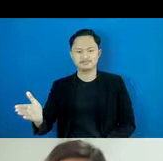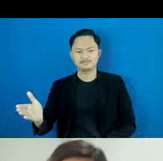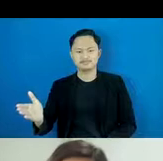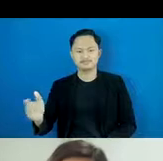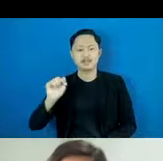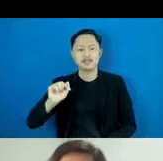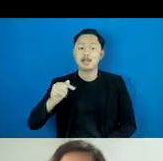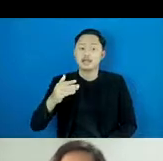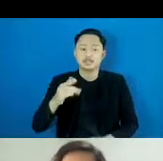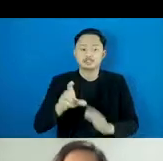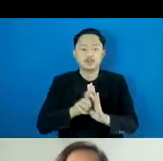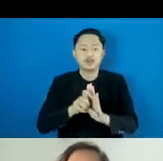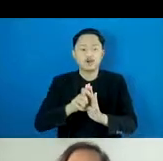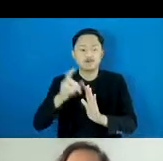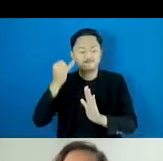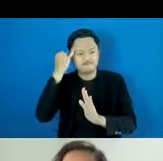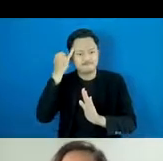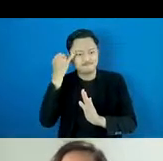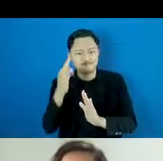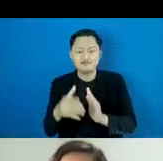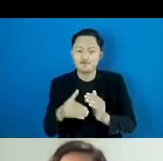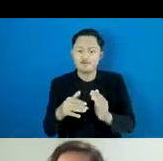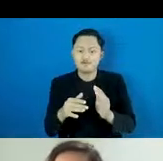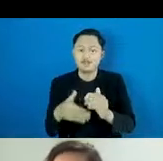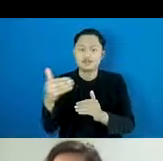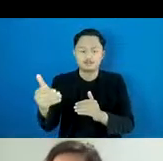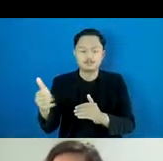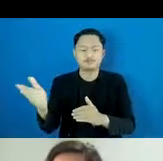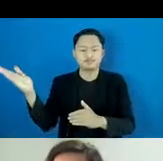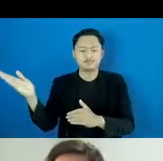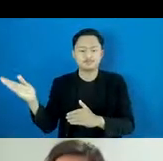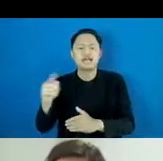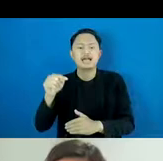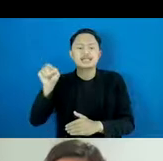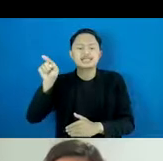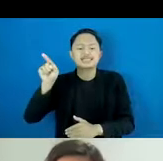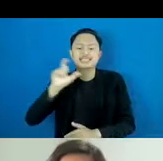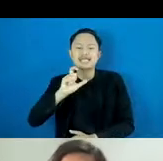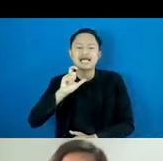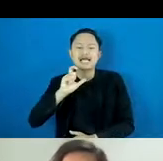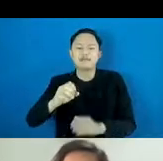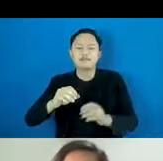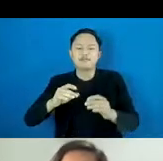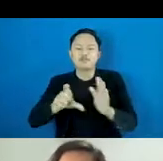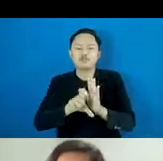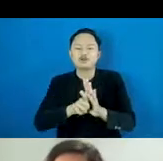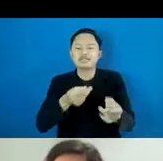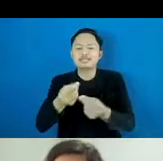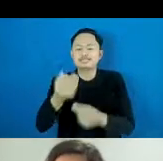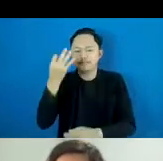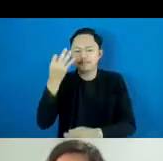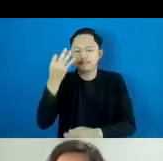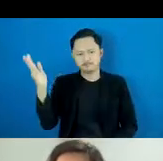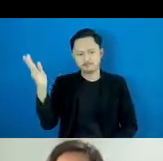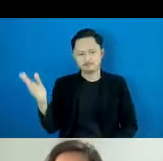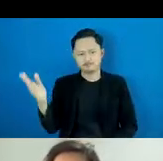model nowadays. You can pass. And this is how the new model would look like. So what changed